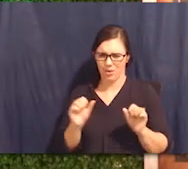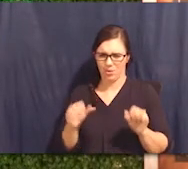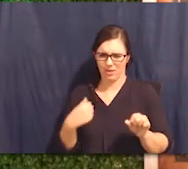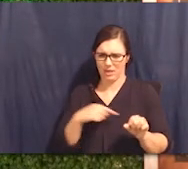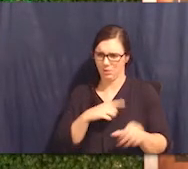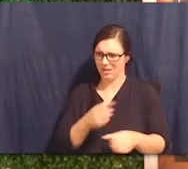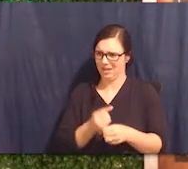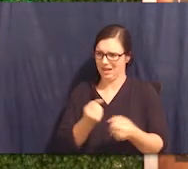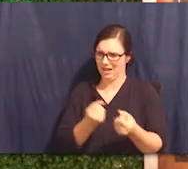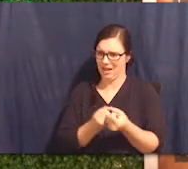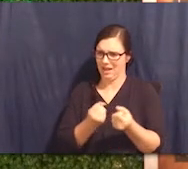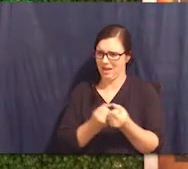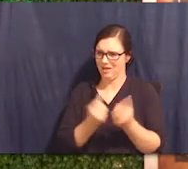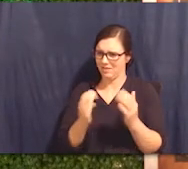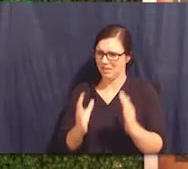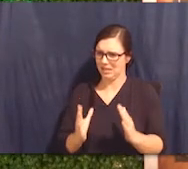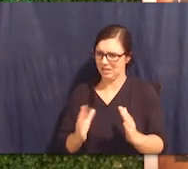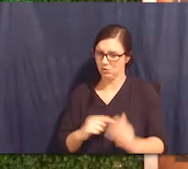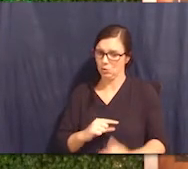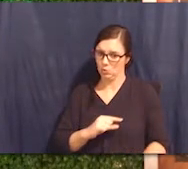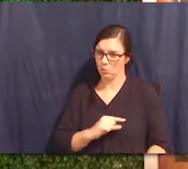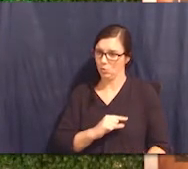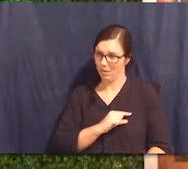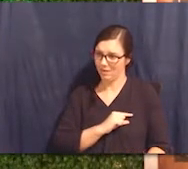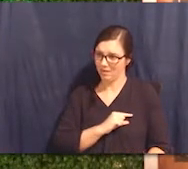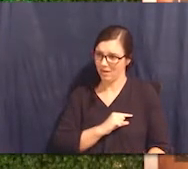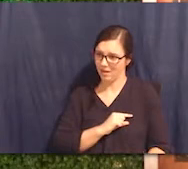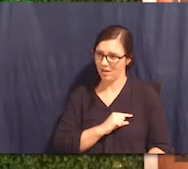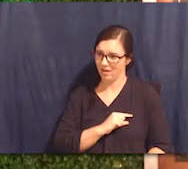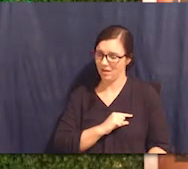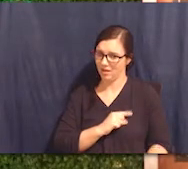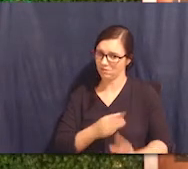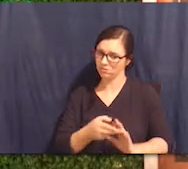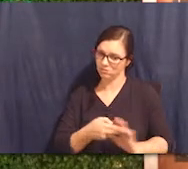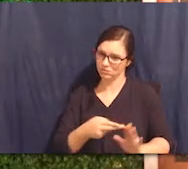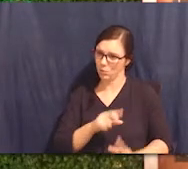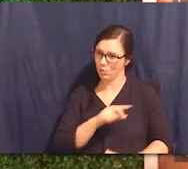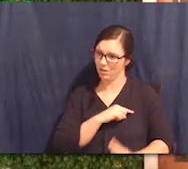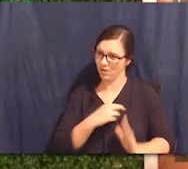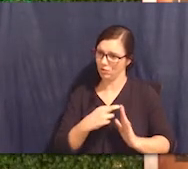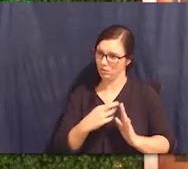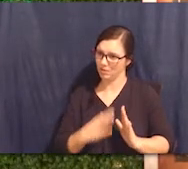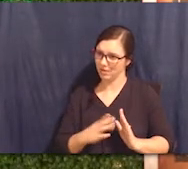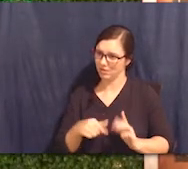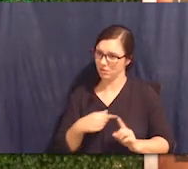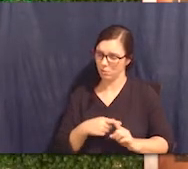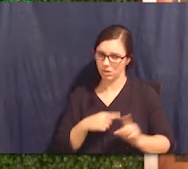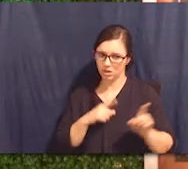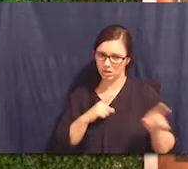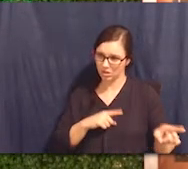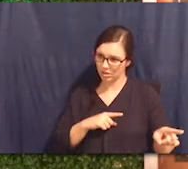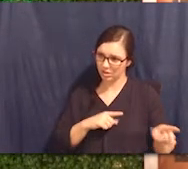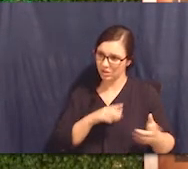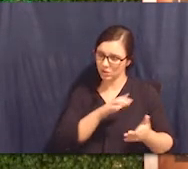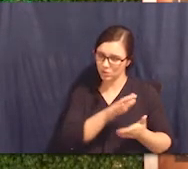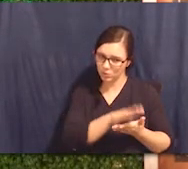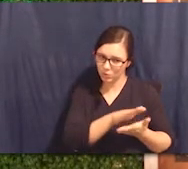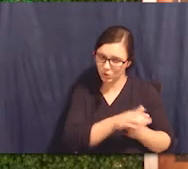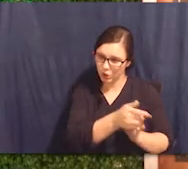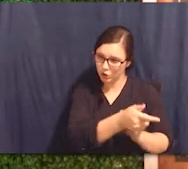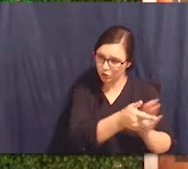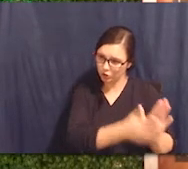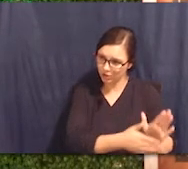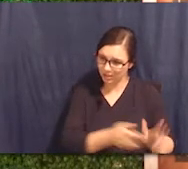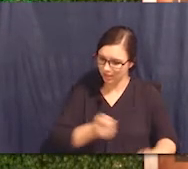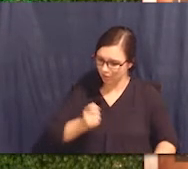get advocates to qualify to be qualified representatives when it is the school attorney and